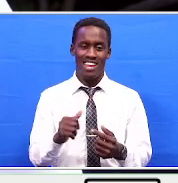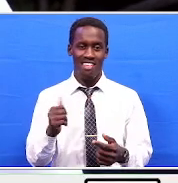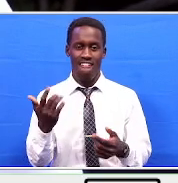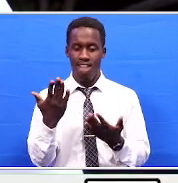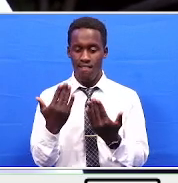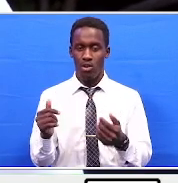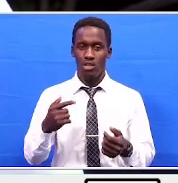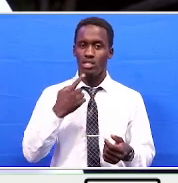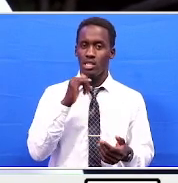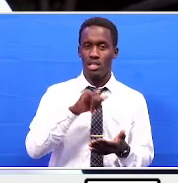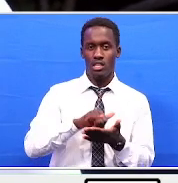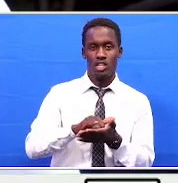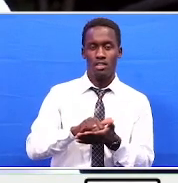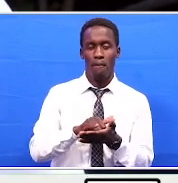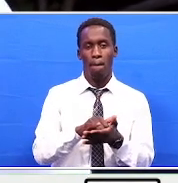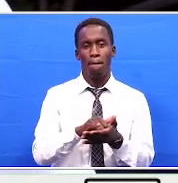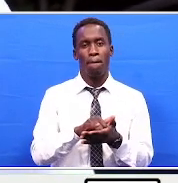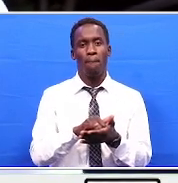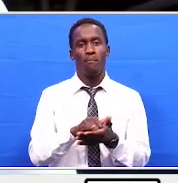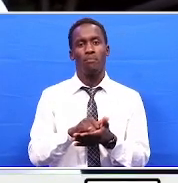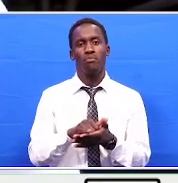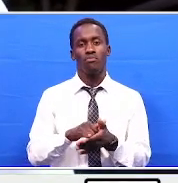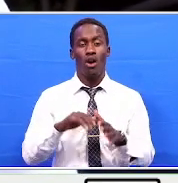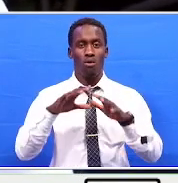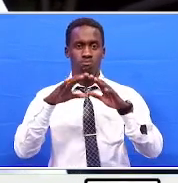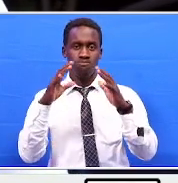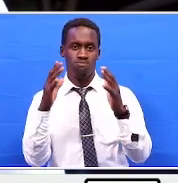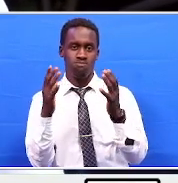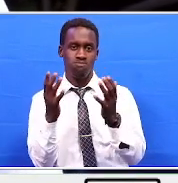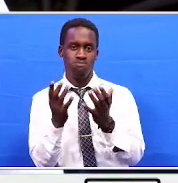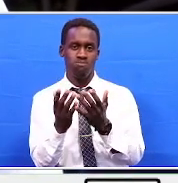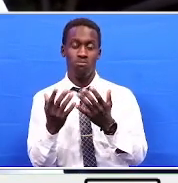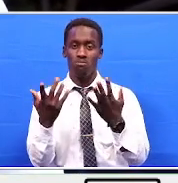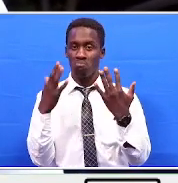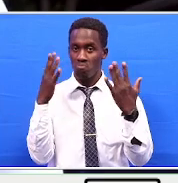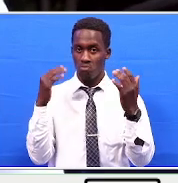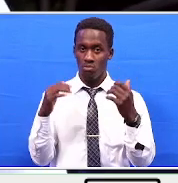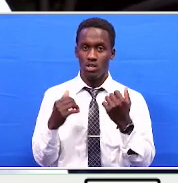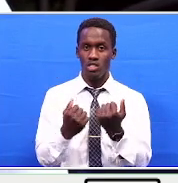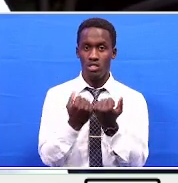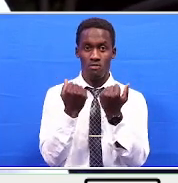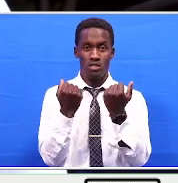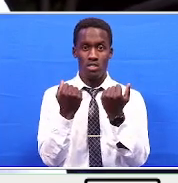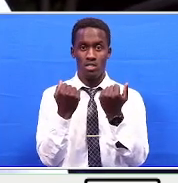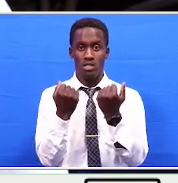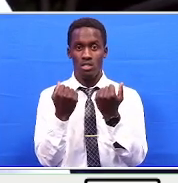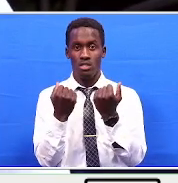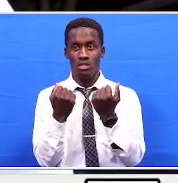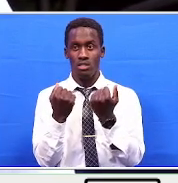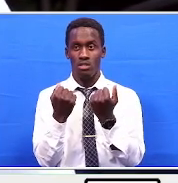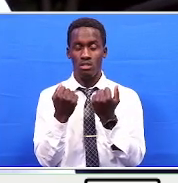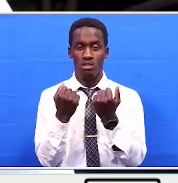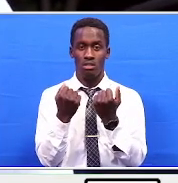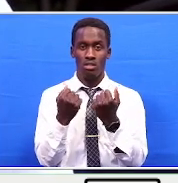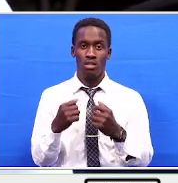wanted to say is that global, you know, events globally are pointing at us